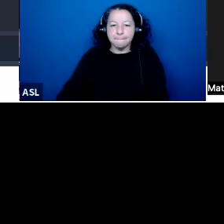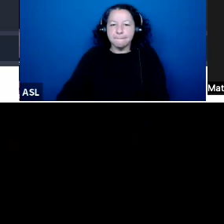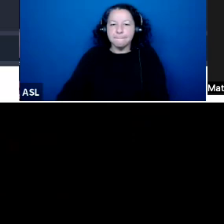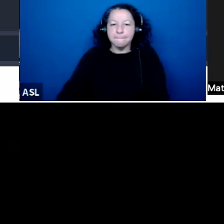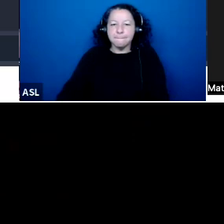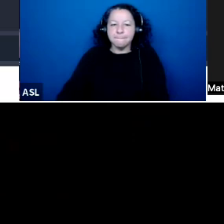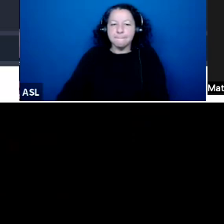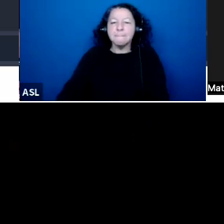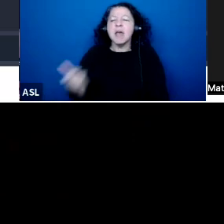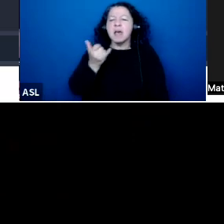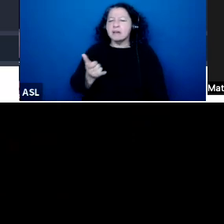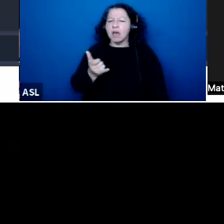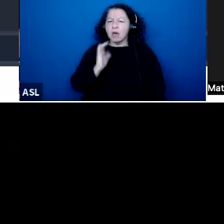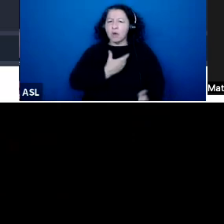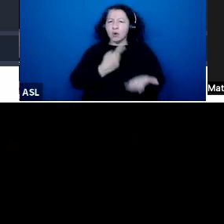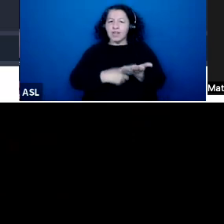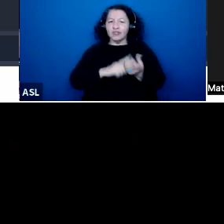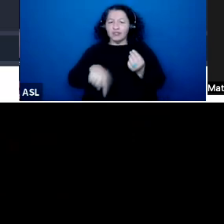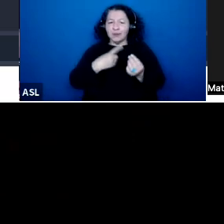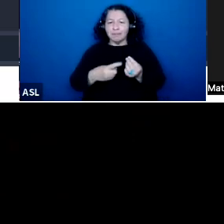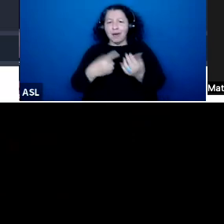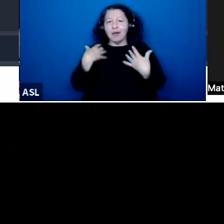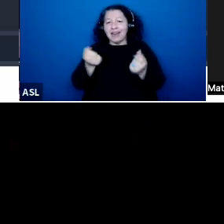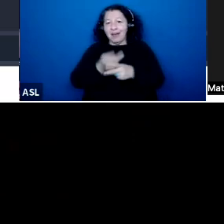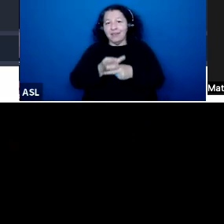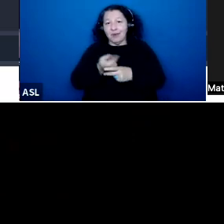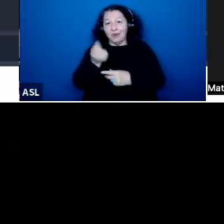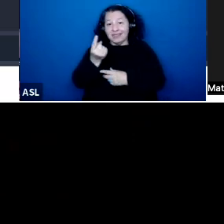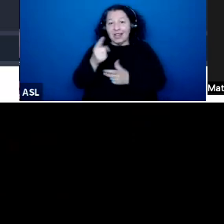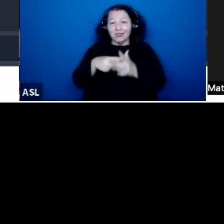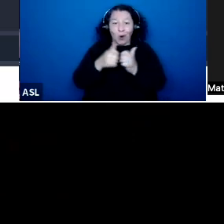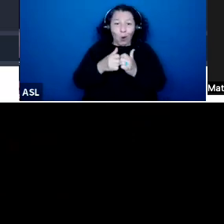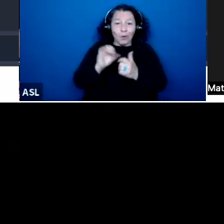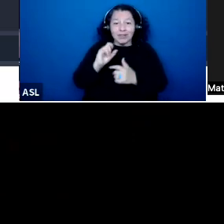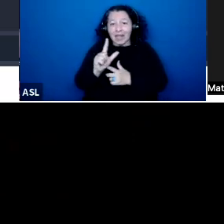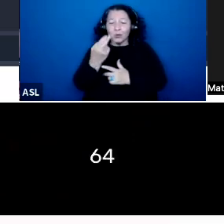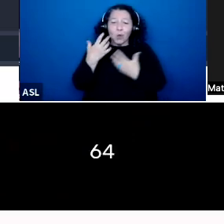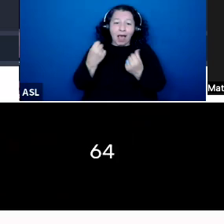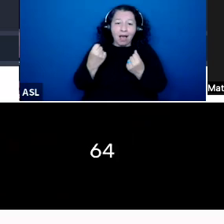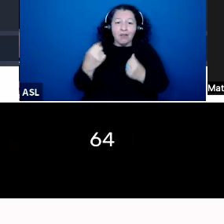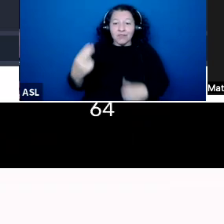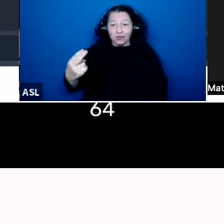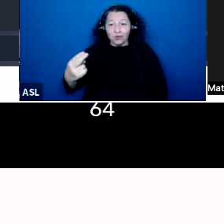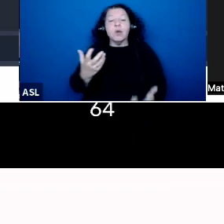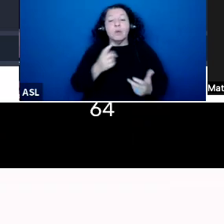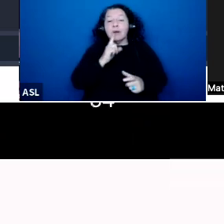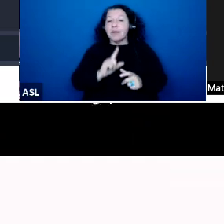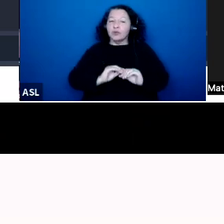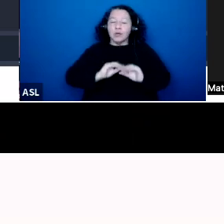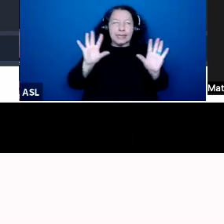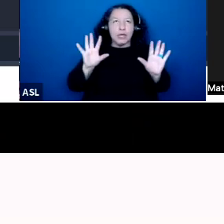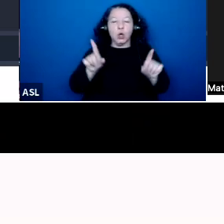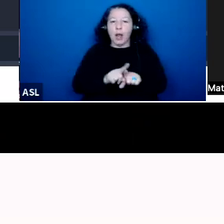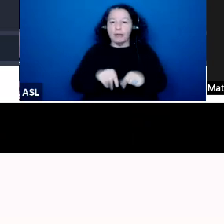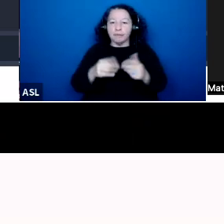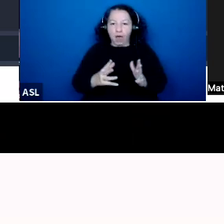And so now we're going to get into a conversation about healthcare. While the conversation is going to start with sexual health history, we want to be